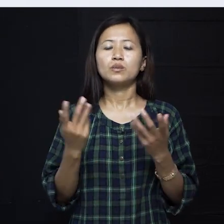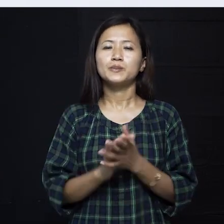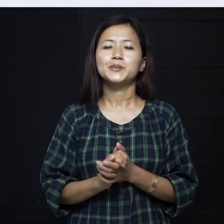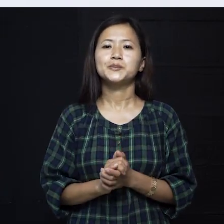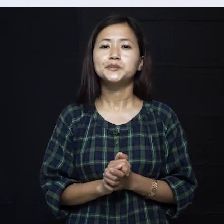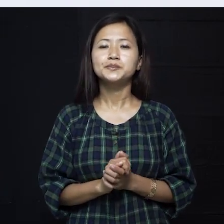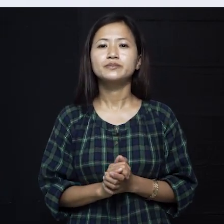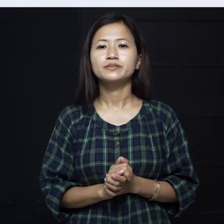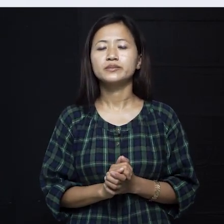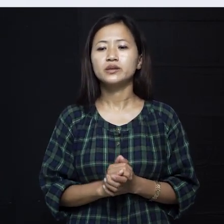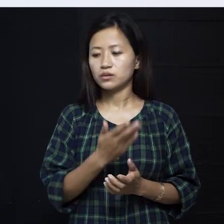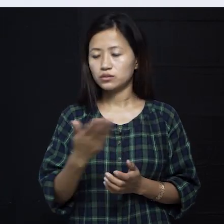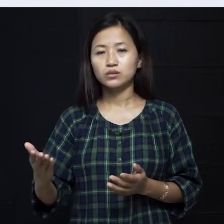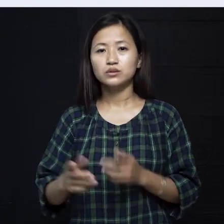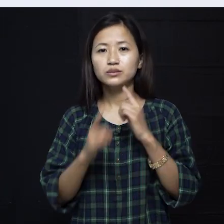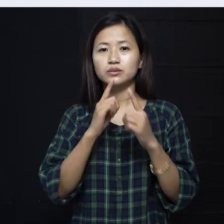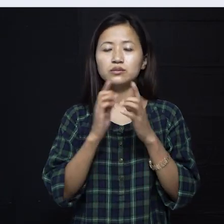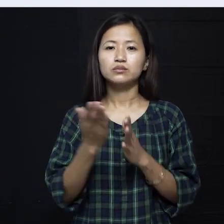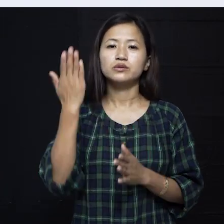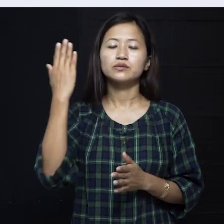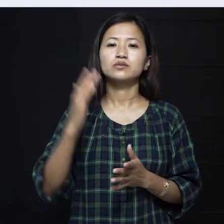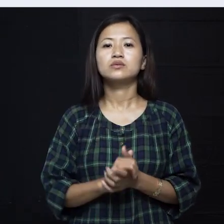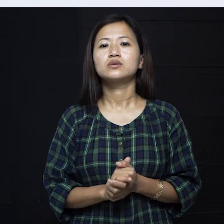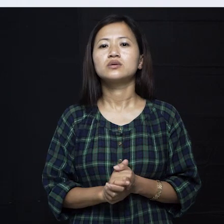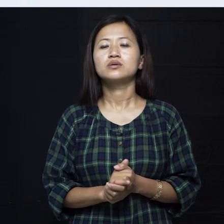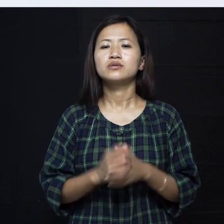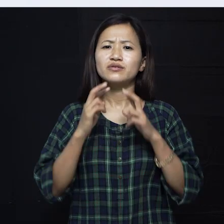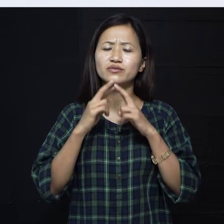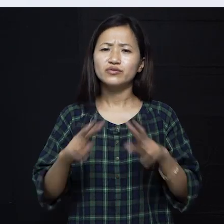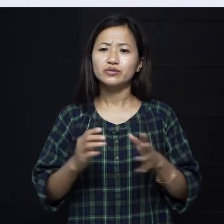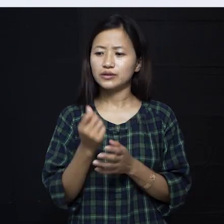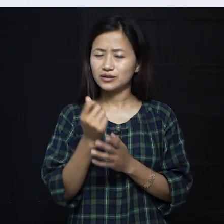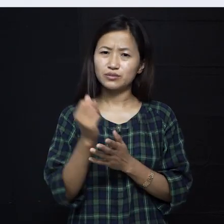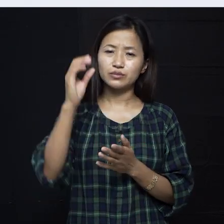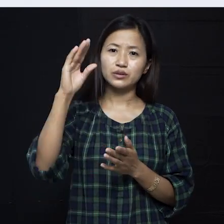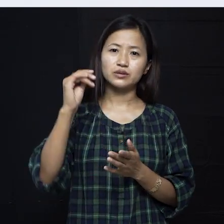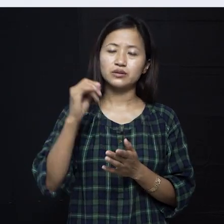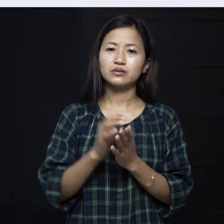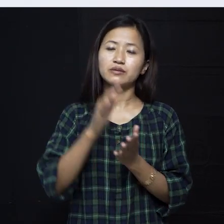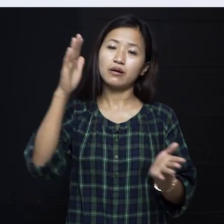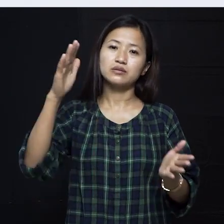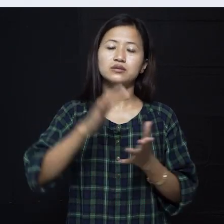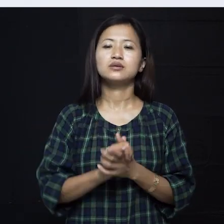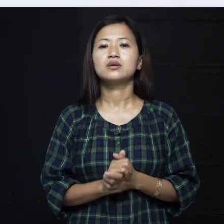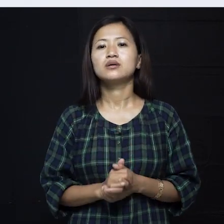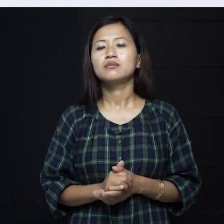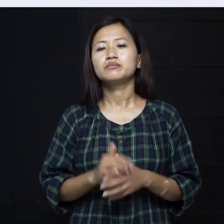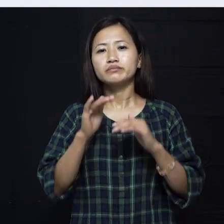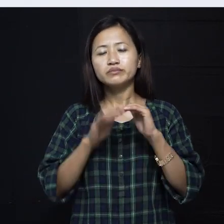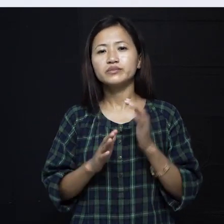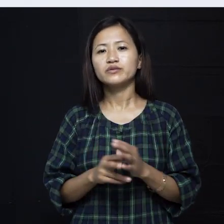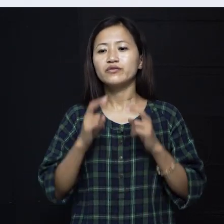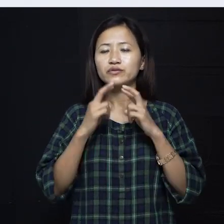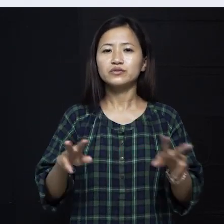Okay, so those, as we have discussed before, okay, it is very expensive. The airways is very expensive, but then it